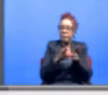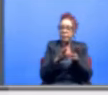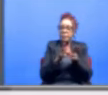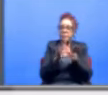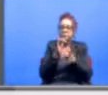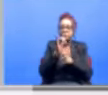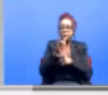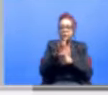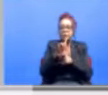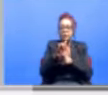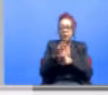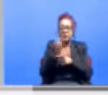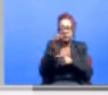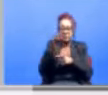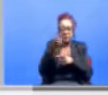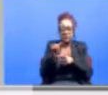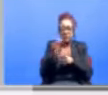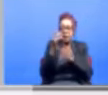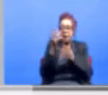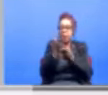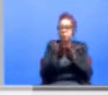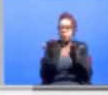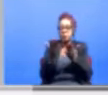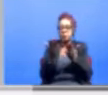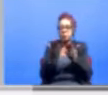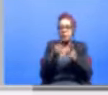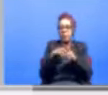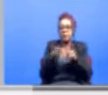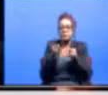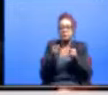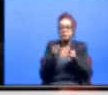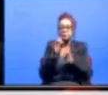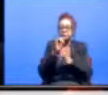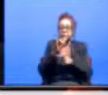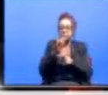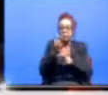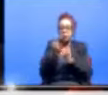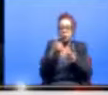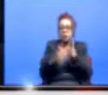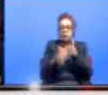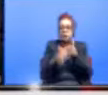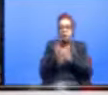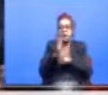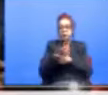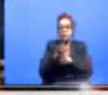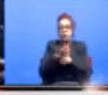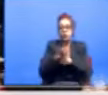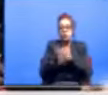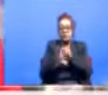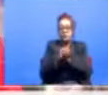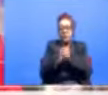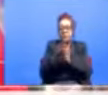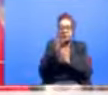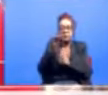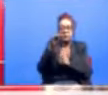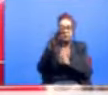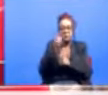a trailblazer, an icon are just but few phrases that fellow journalist used to describe